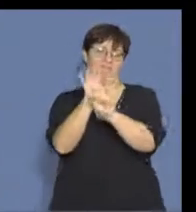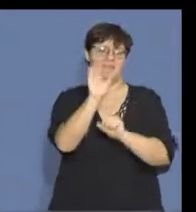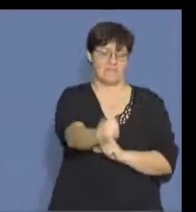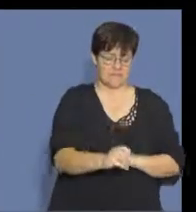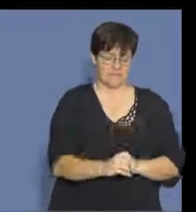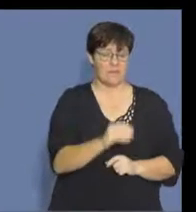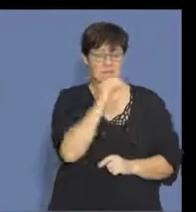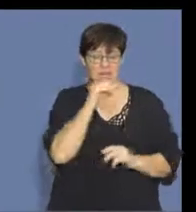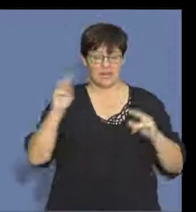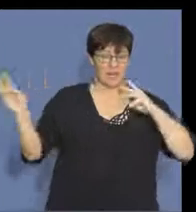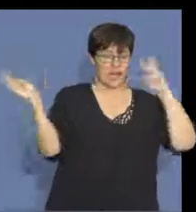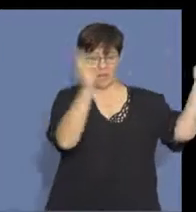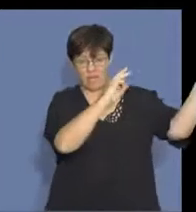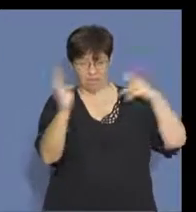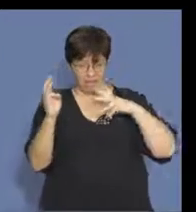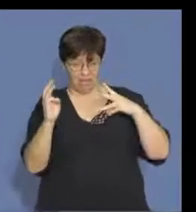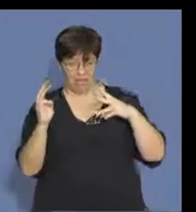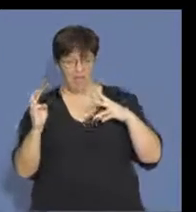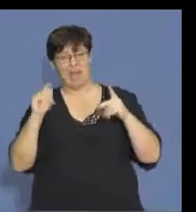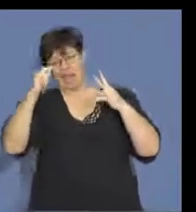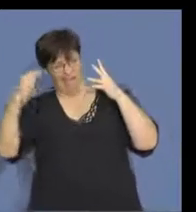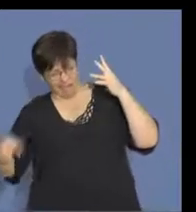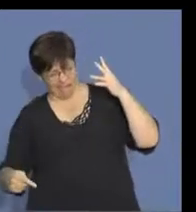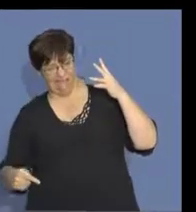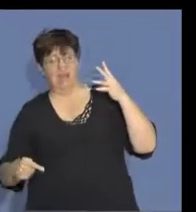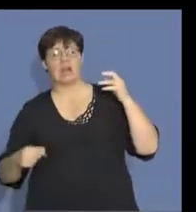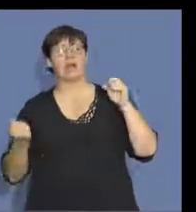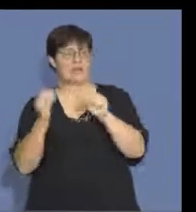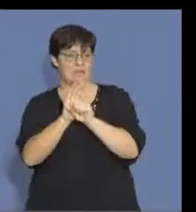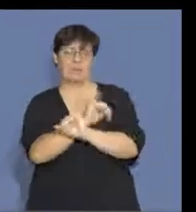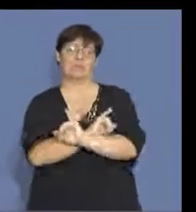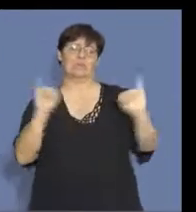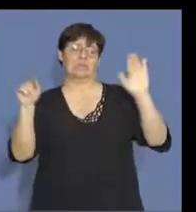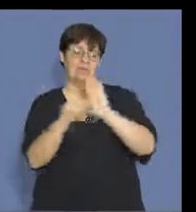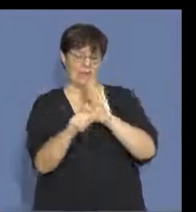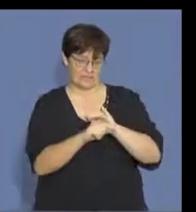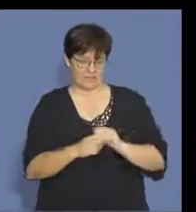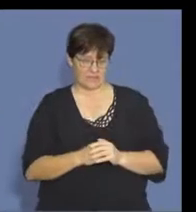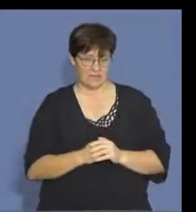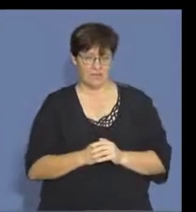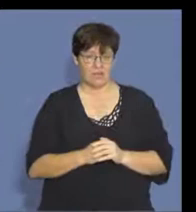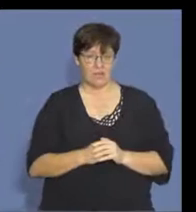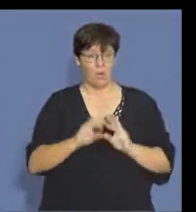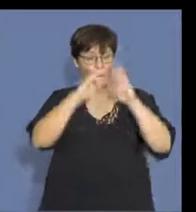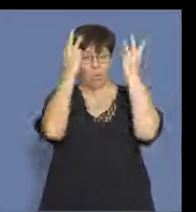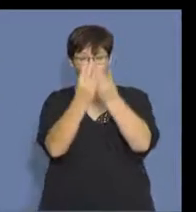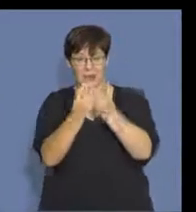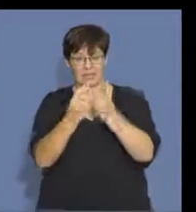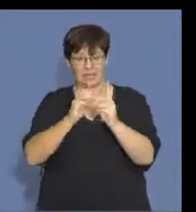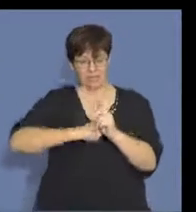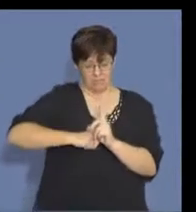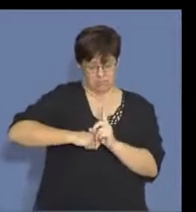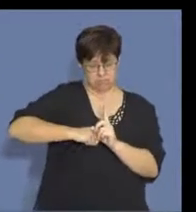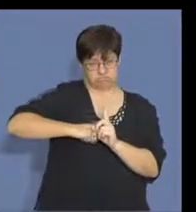can affect the climate and many organisms drastically. The climate is changing worldwide, and the Earth is becoming